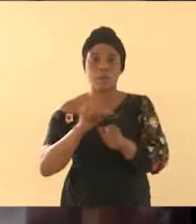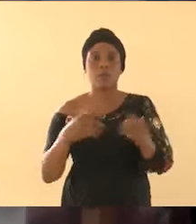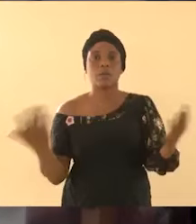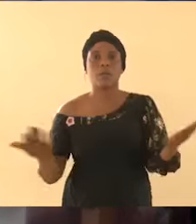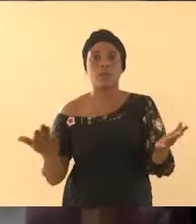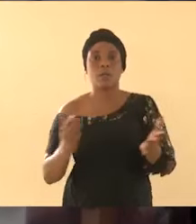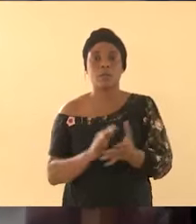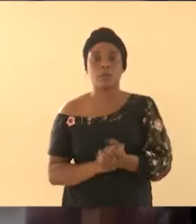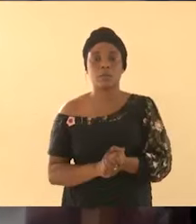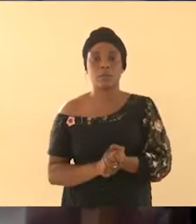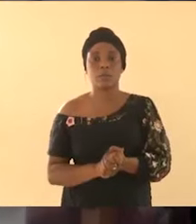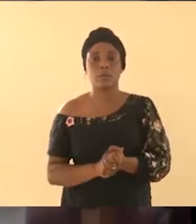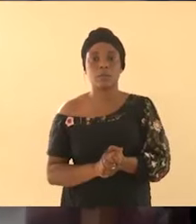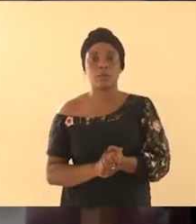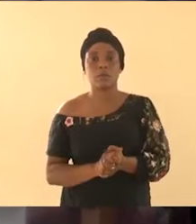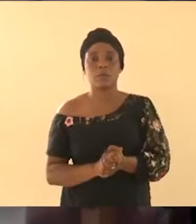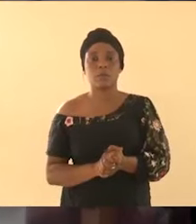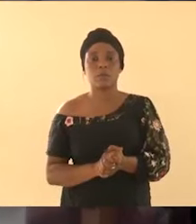dimensions.